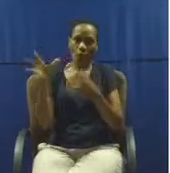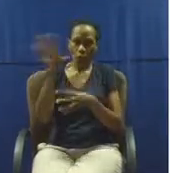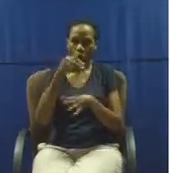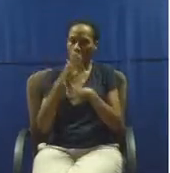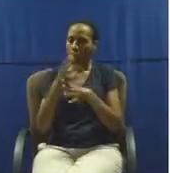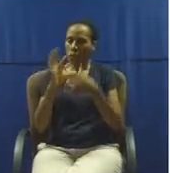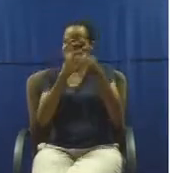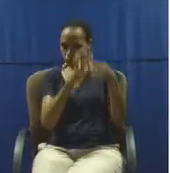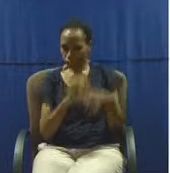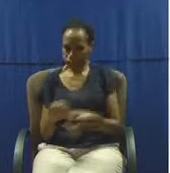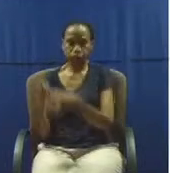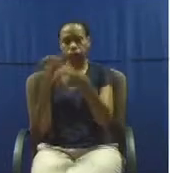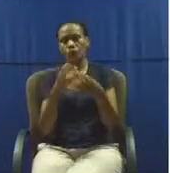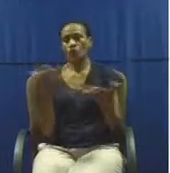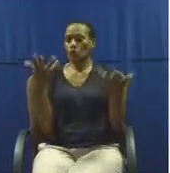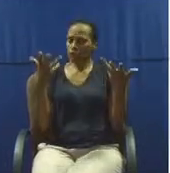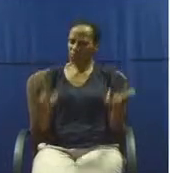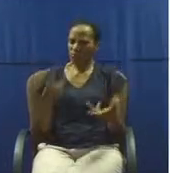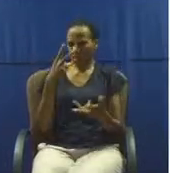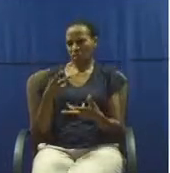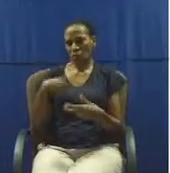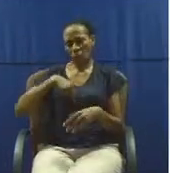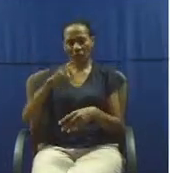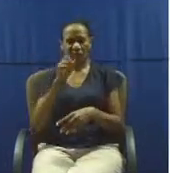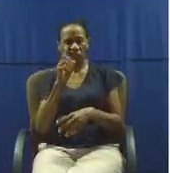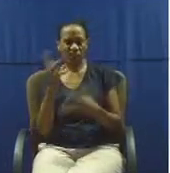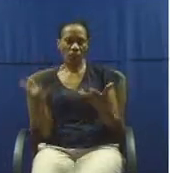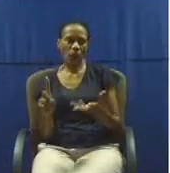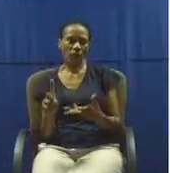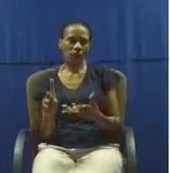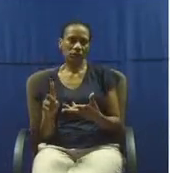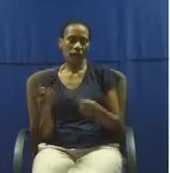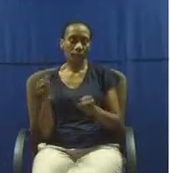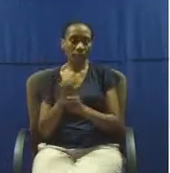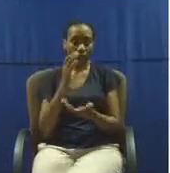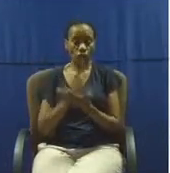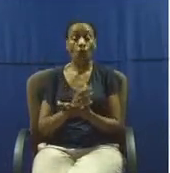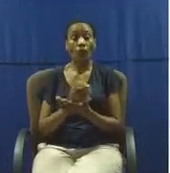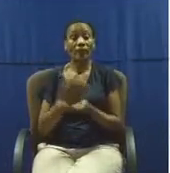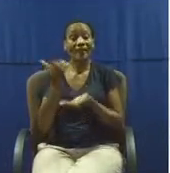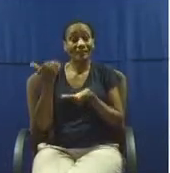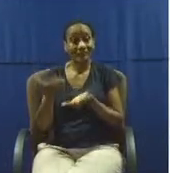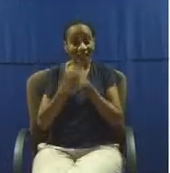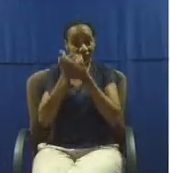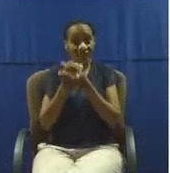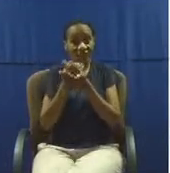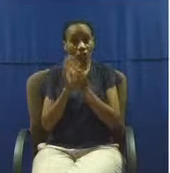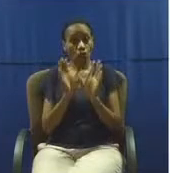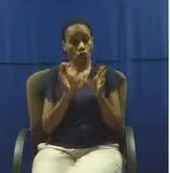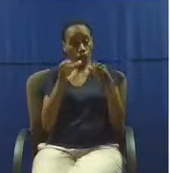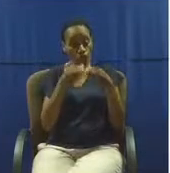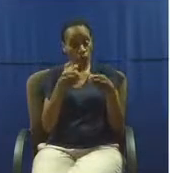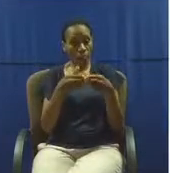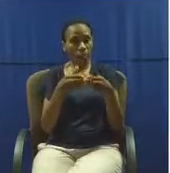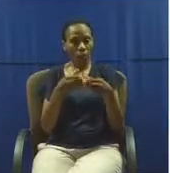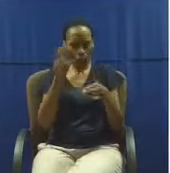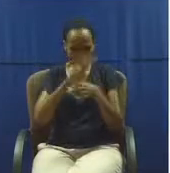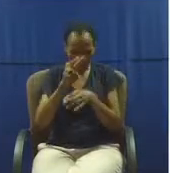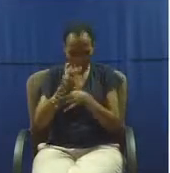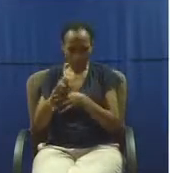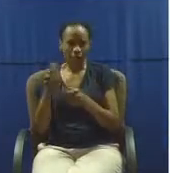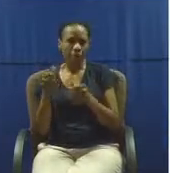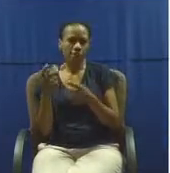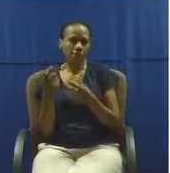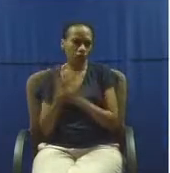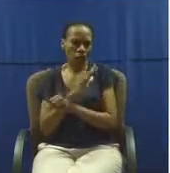So we're looking at the full ramification of the security cluster and beginning the process. And